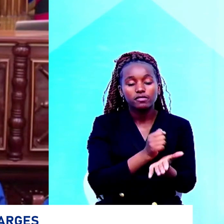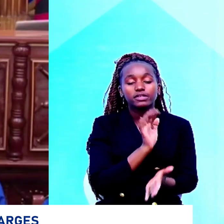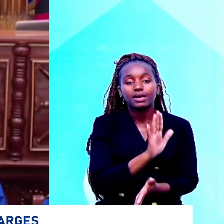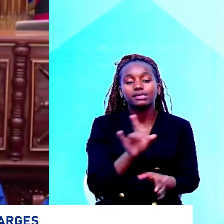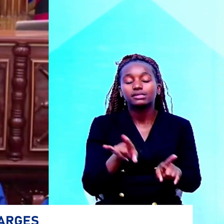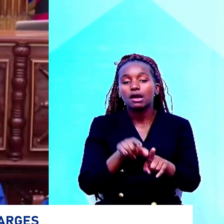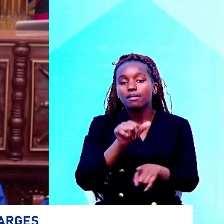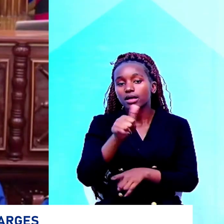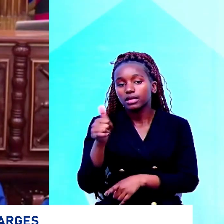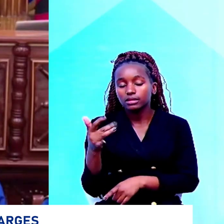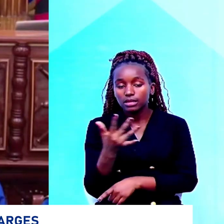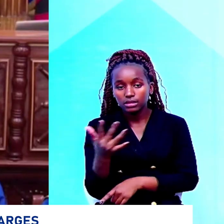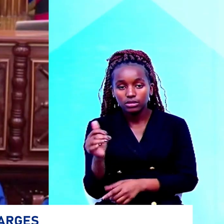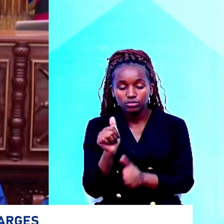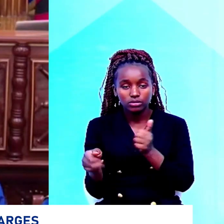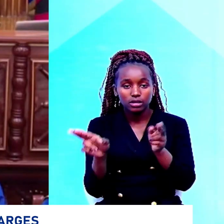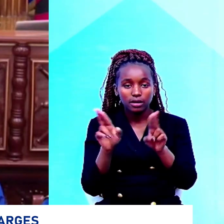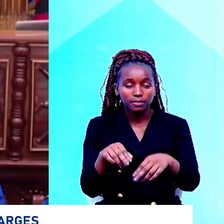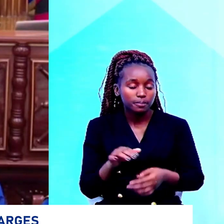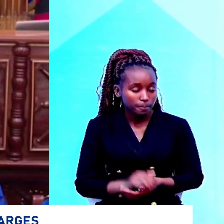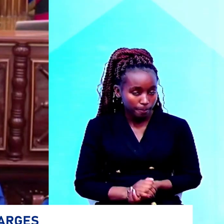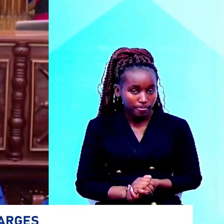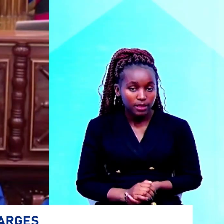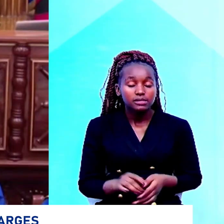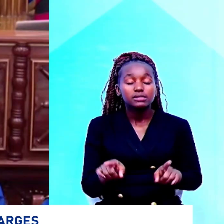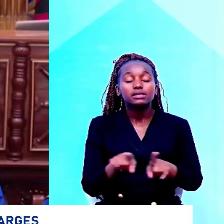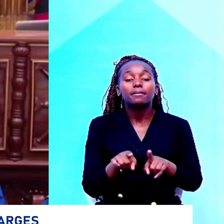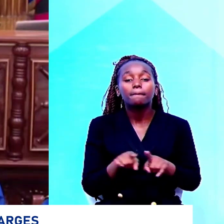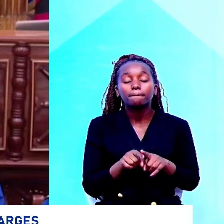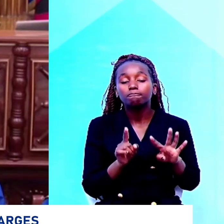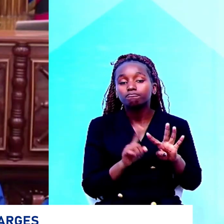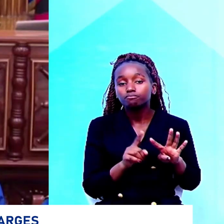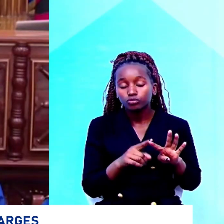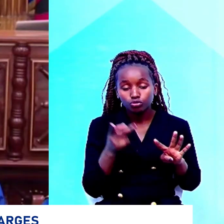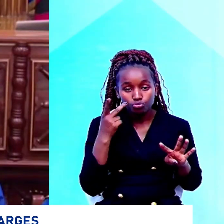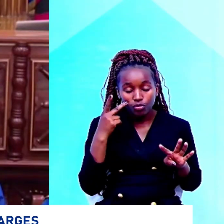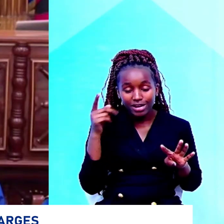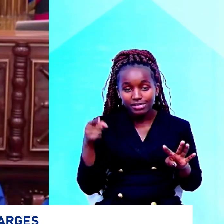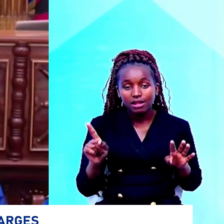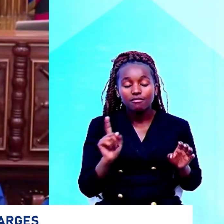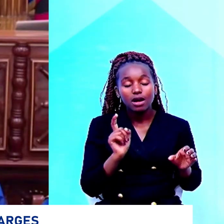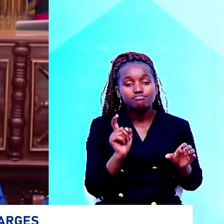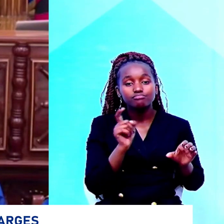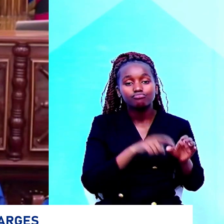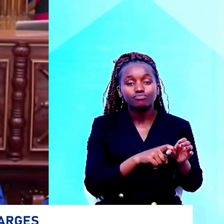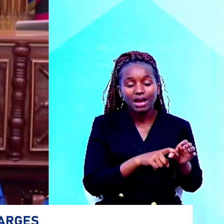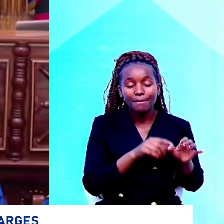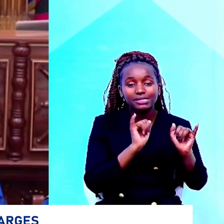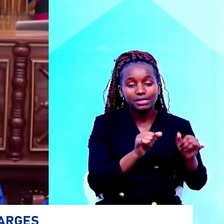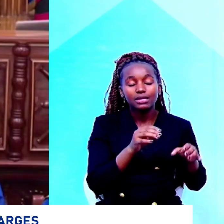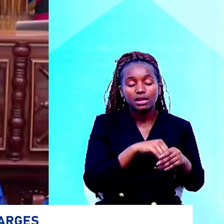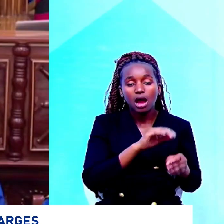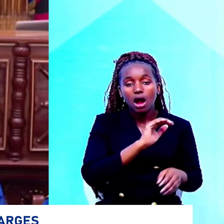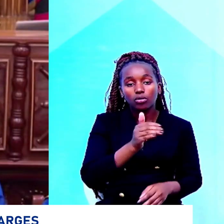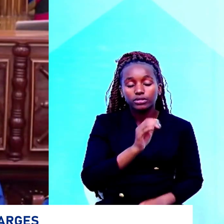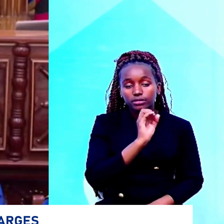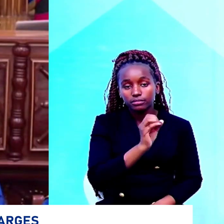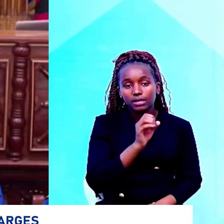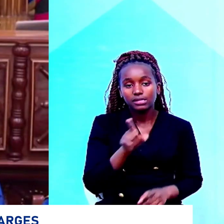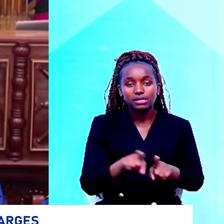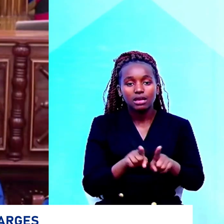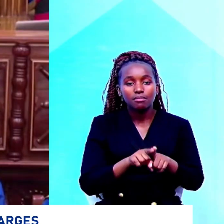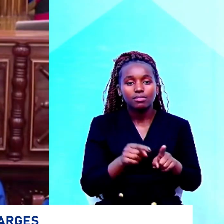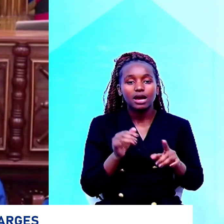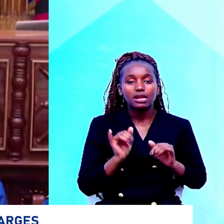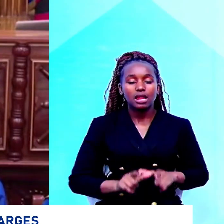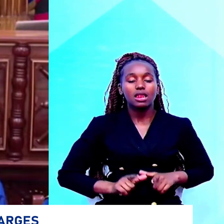community. And C, being continuously absent from the county and running its affairs remotely from